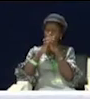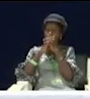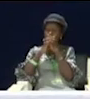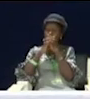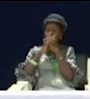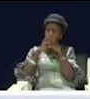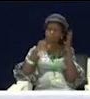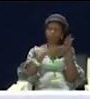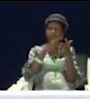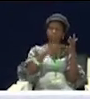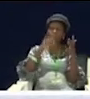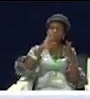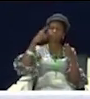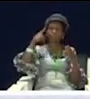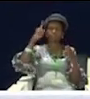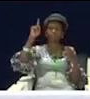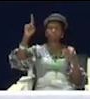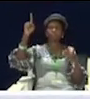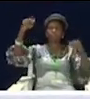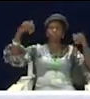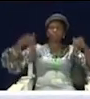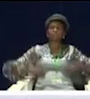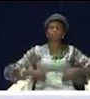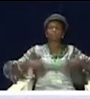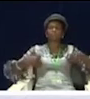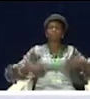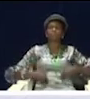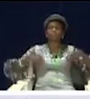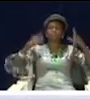Now this one is for one young fellow.